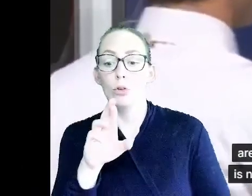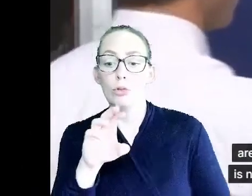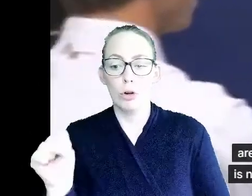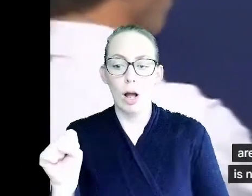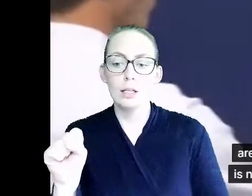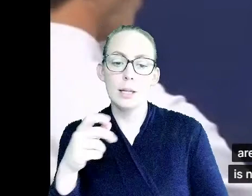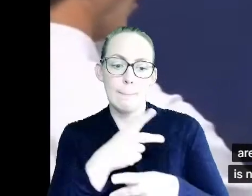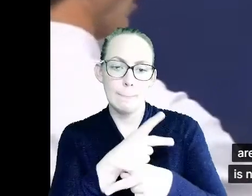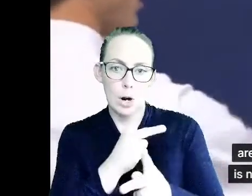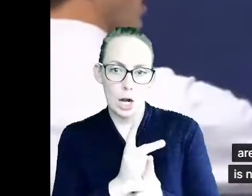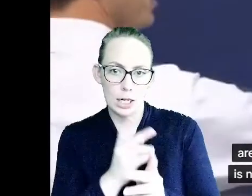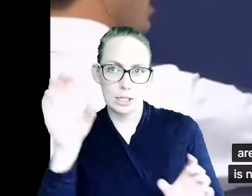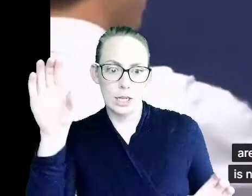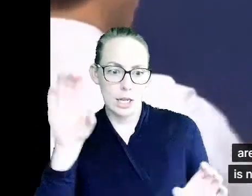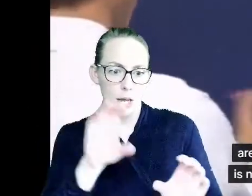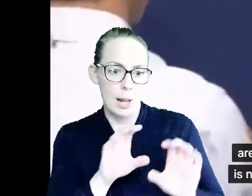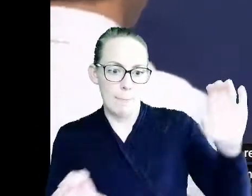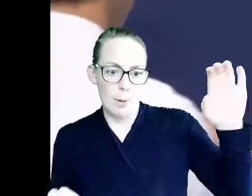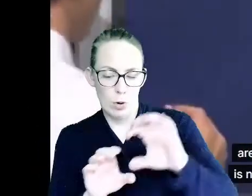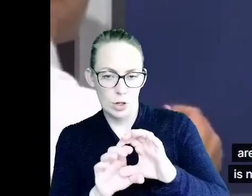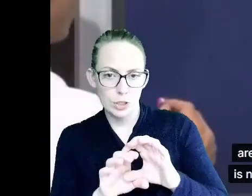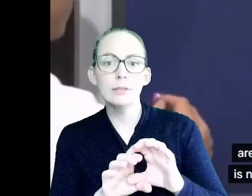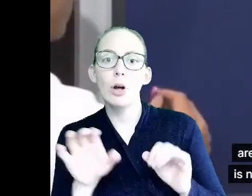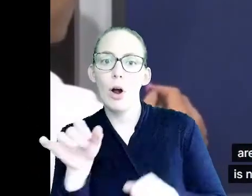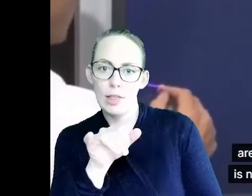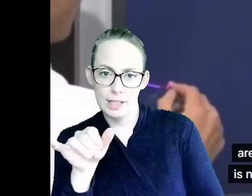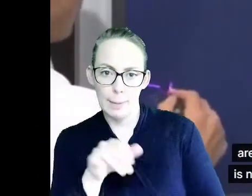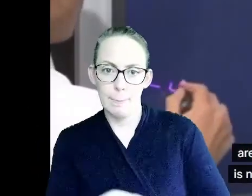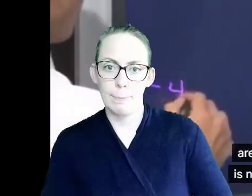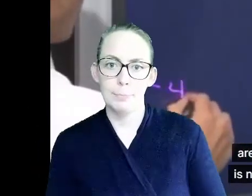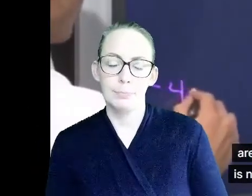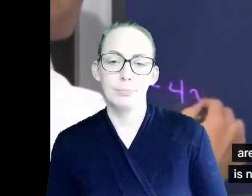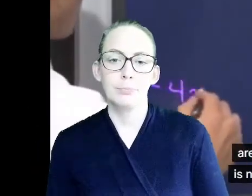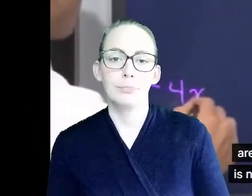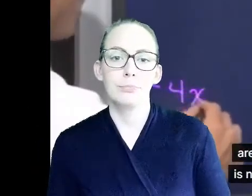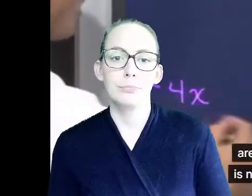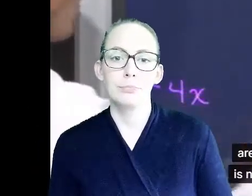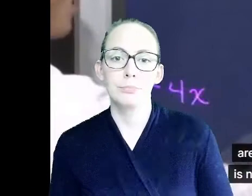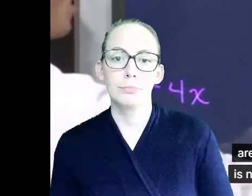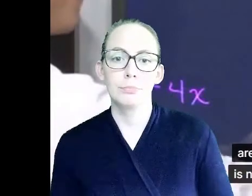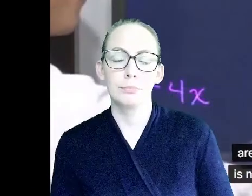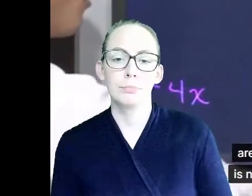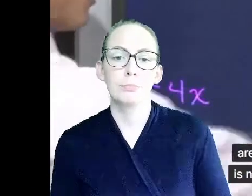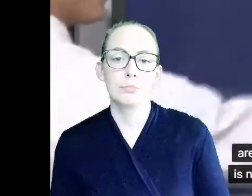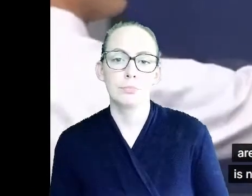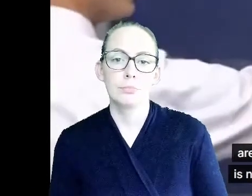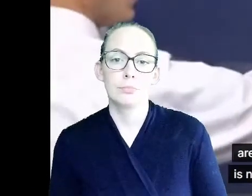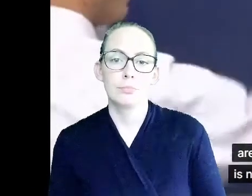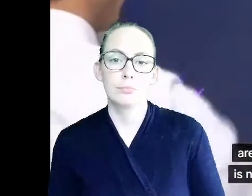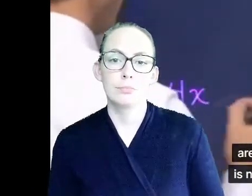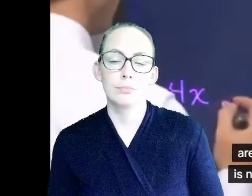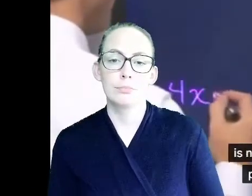equivalent. So 4 times -x is -4x. And 4